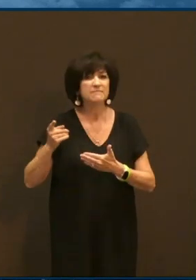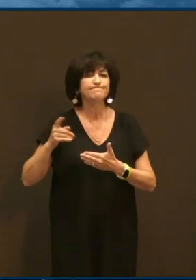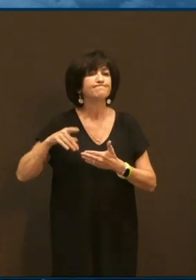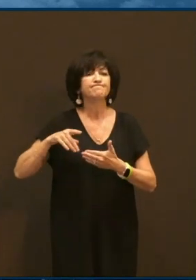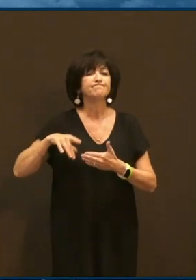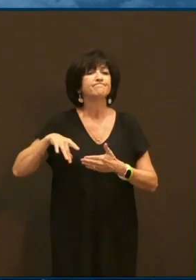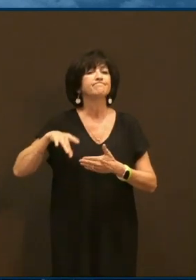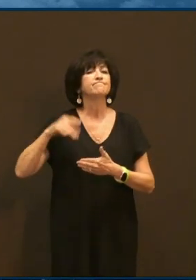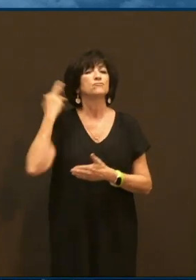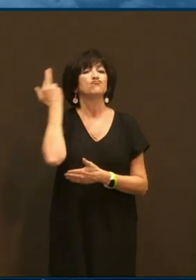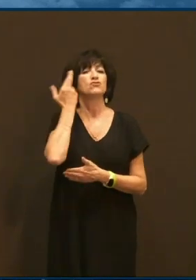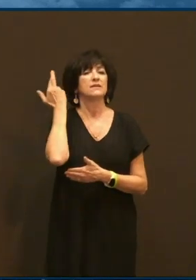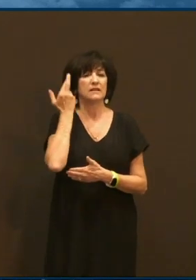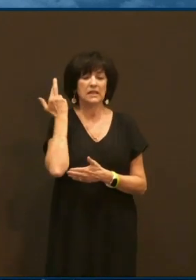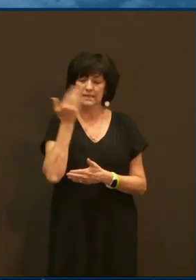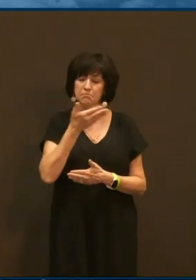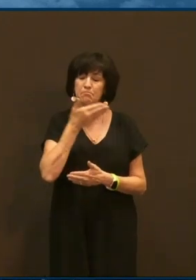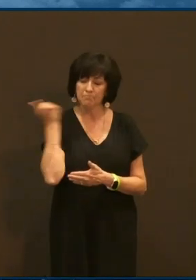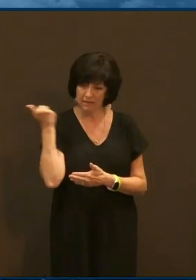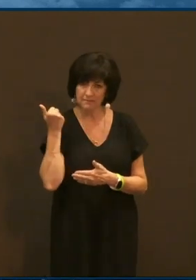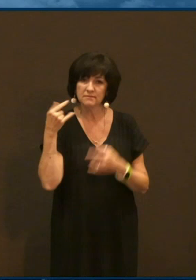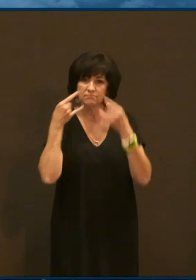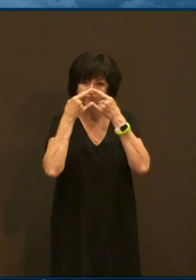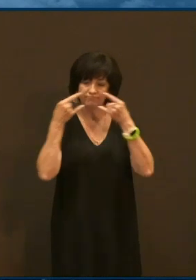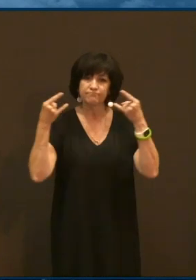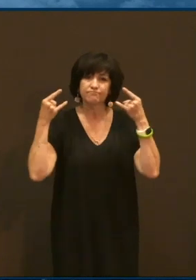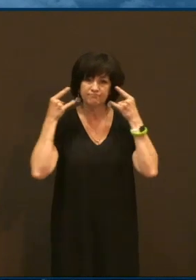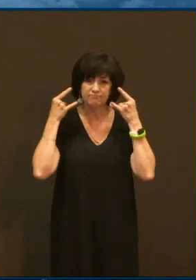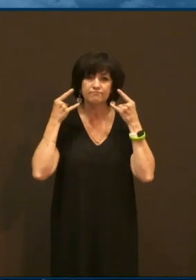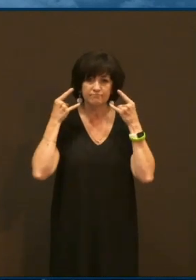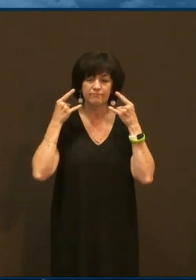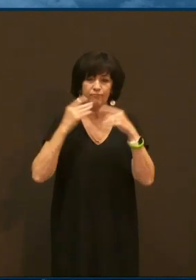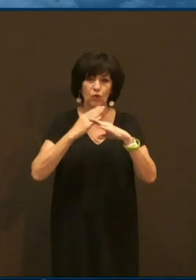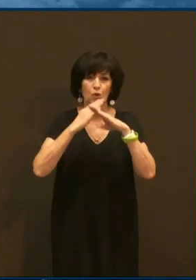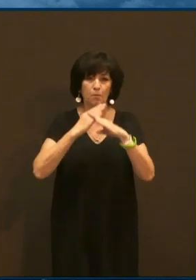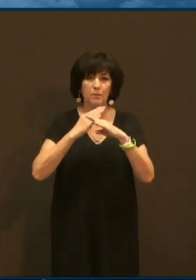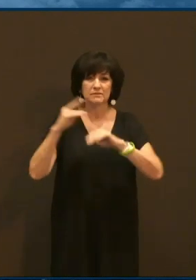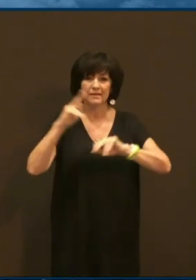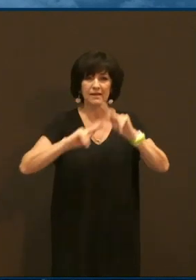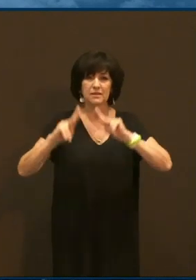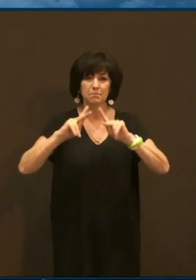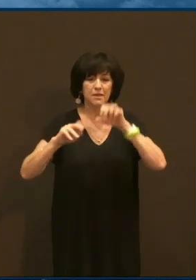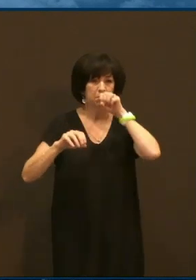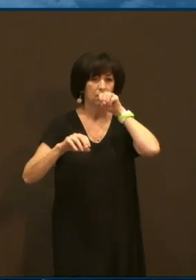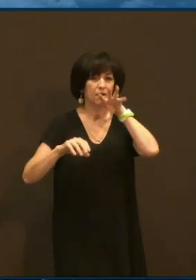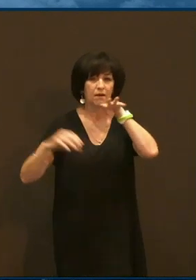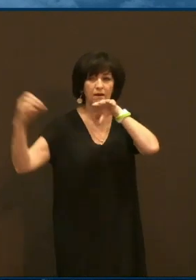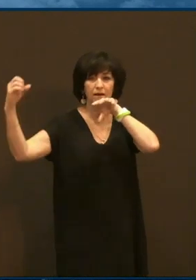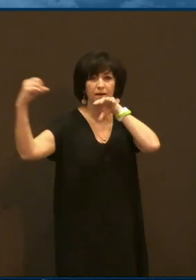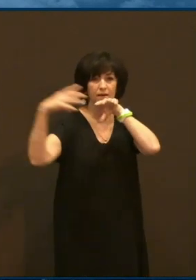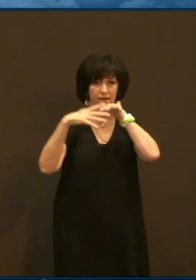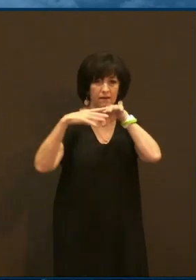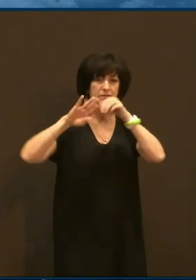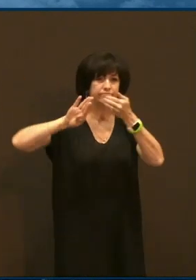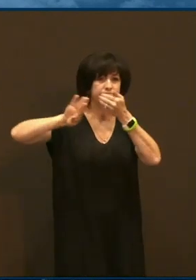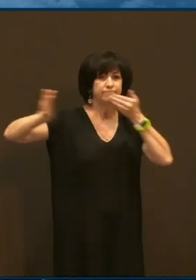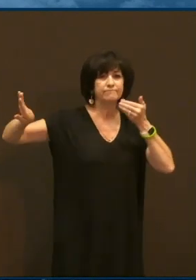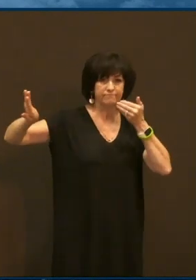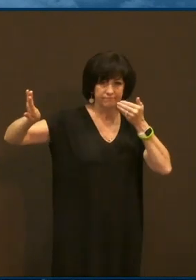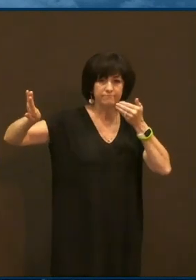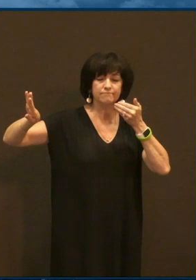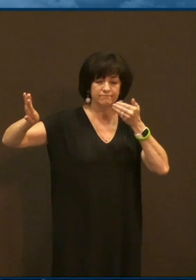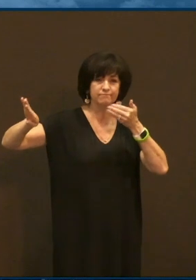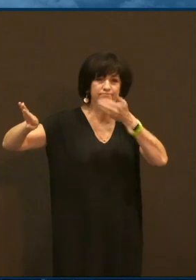strong recommendation is that a very strong protective measure is to wear face masks when in